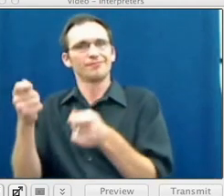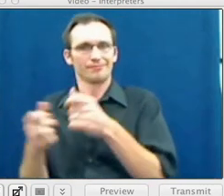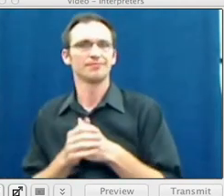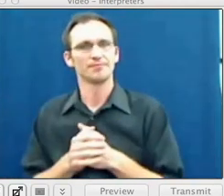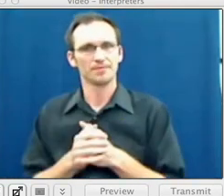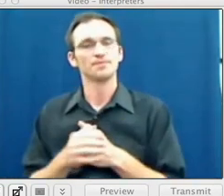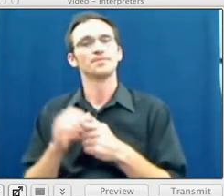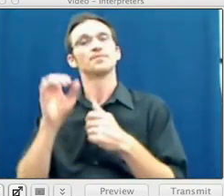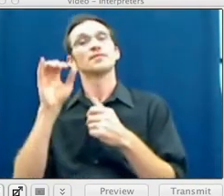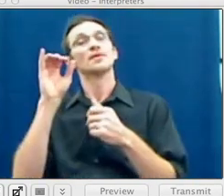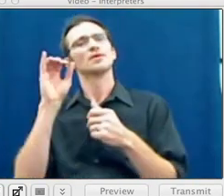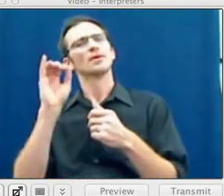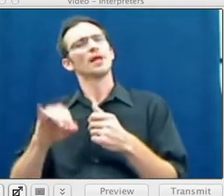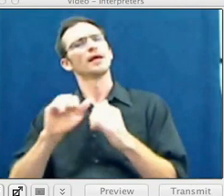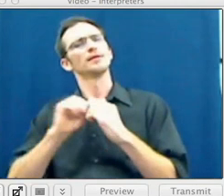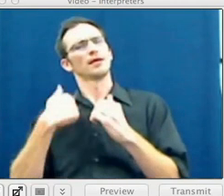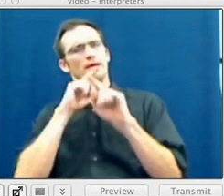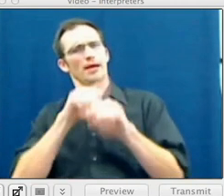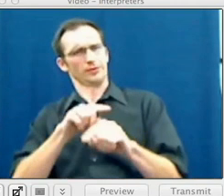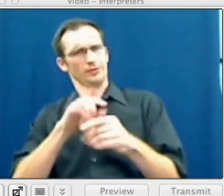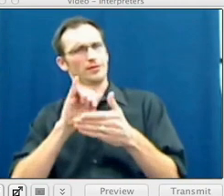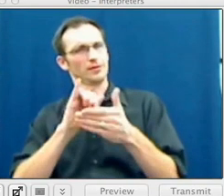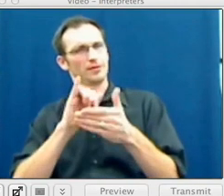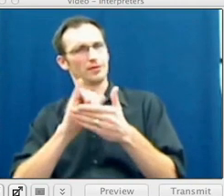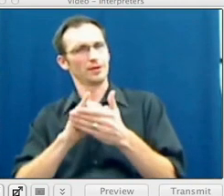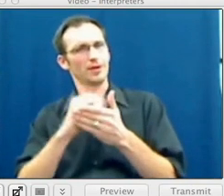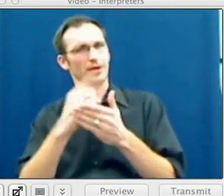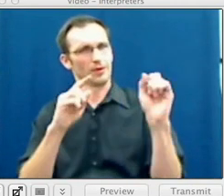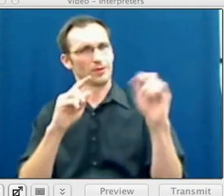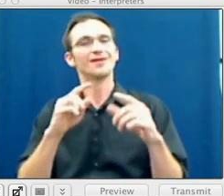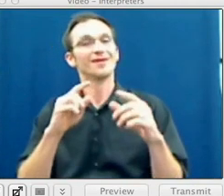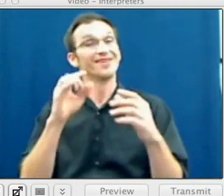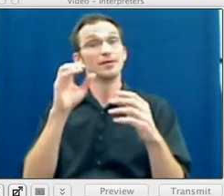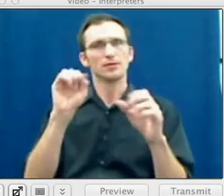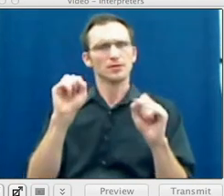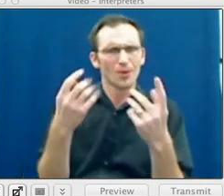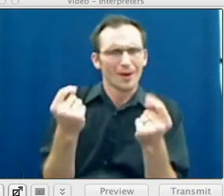So that's an answer to the question, partly, so what?